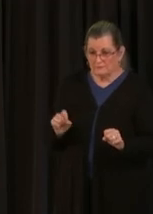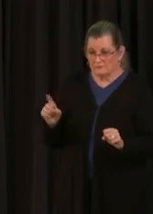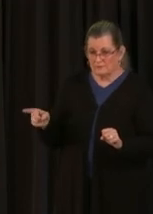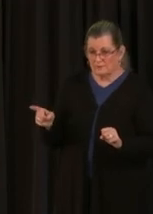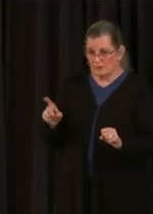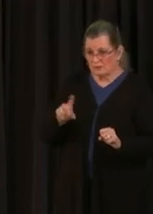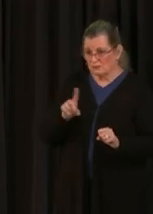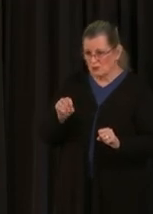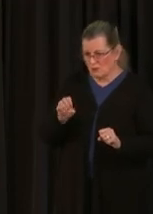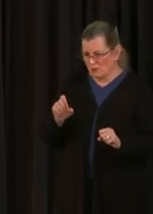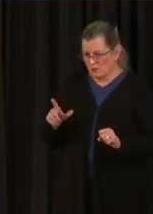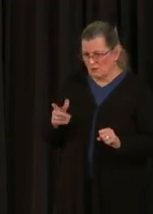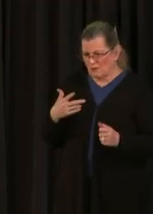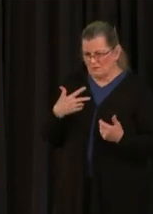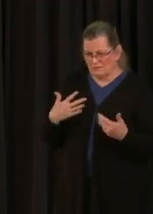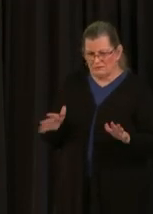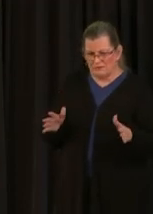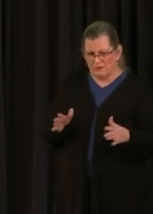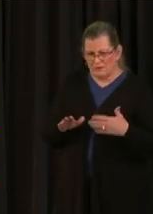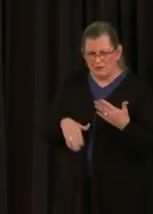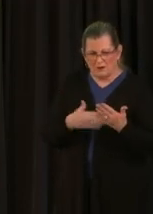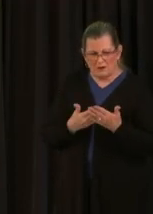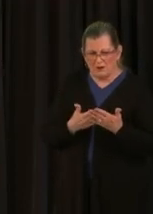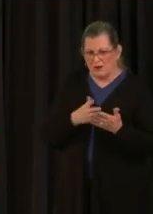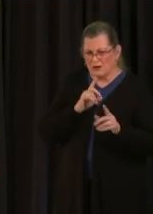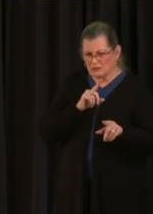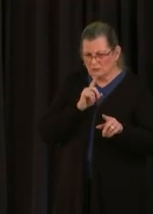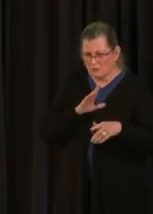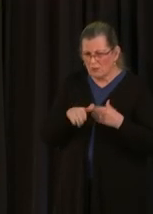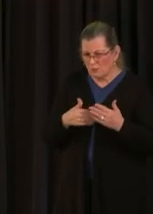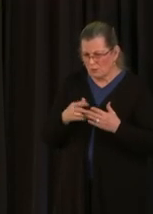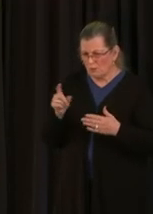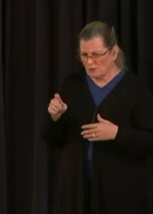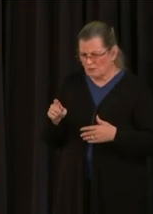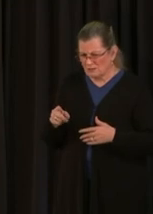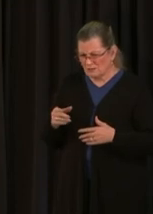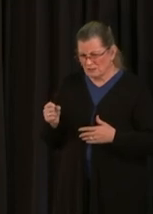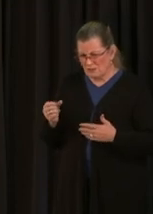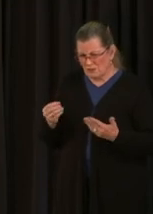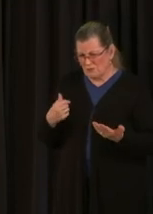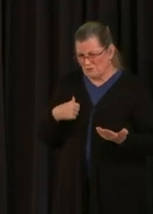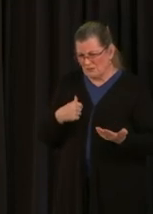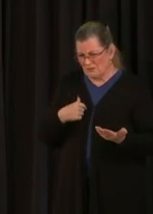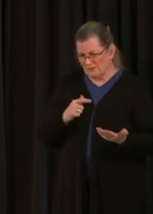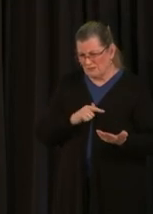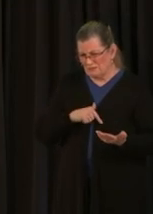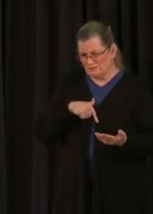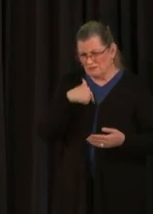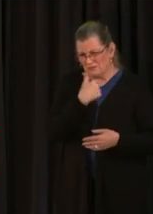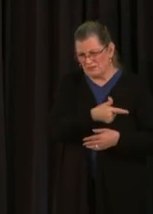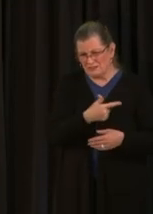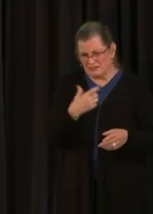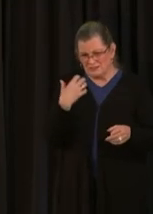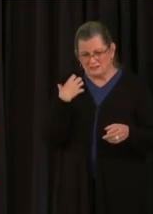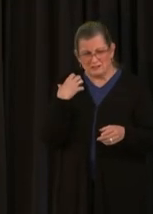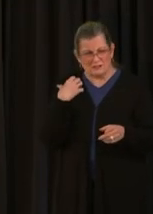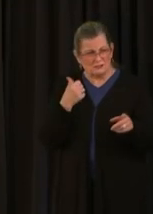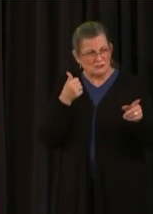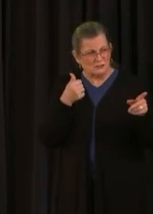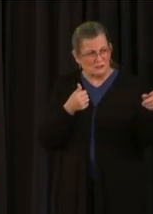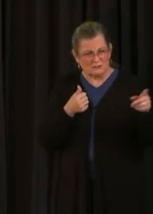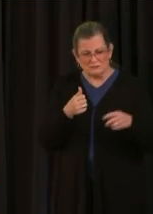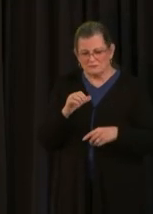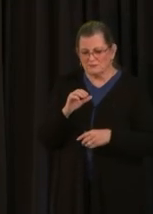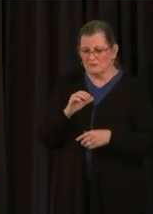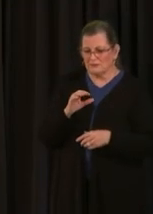evening is going to come from social media. The question is, are all bus routes back up and running, especially those